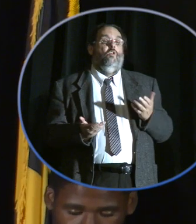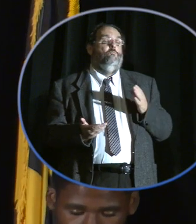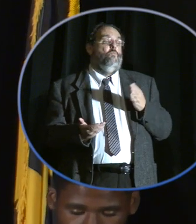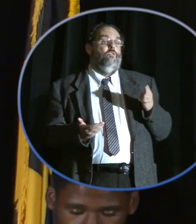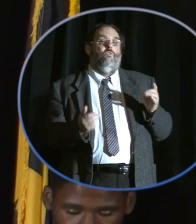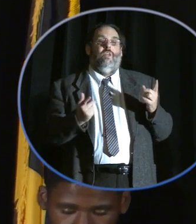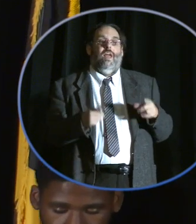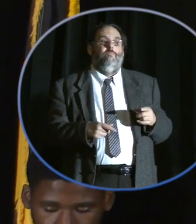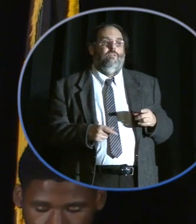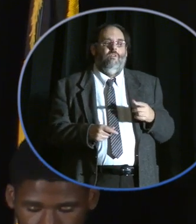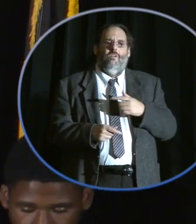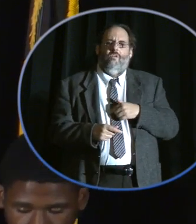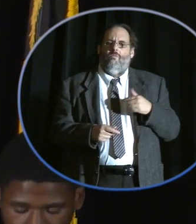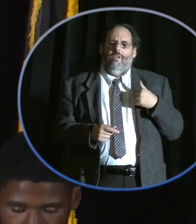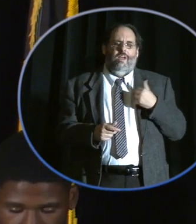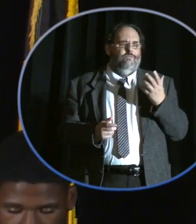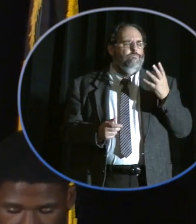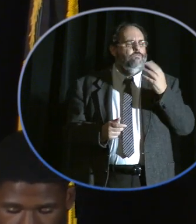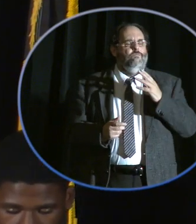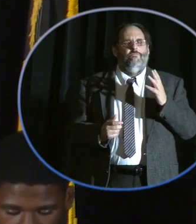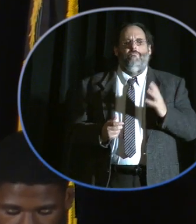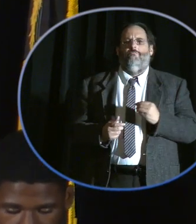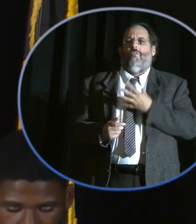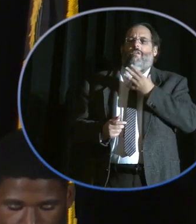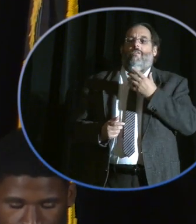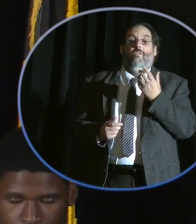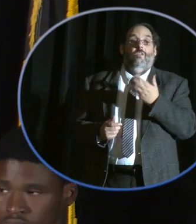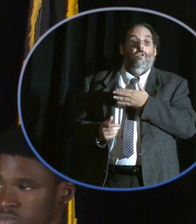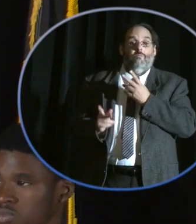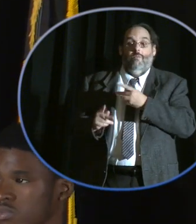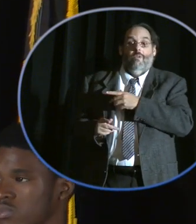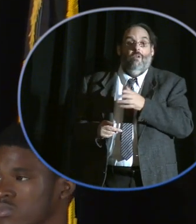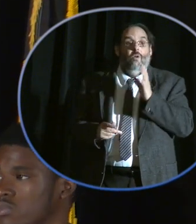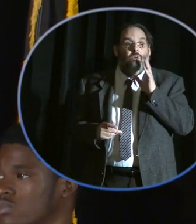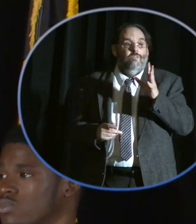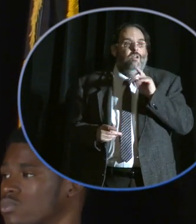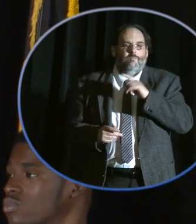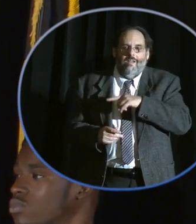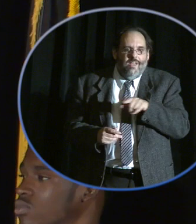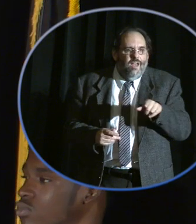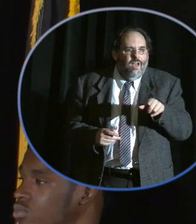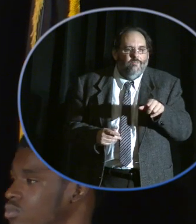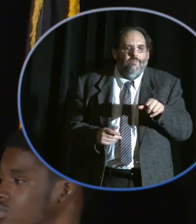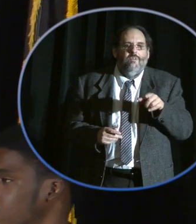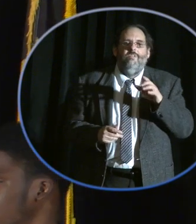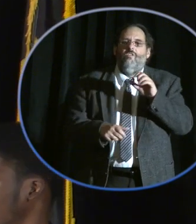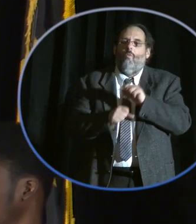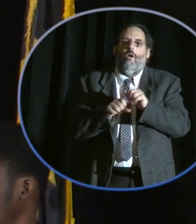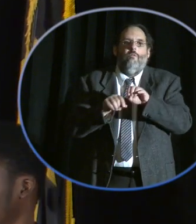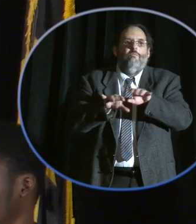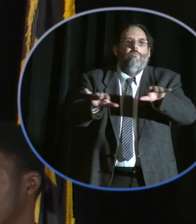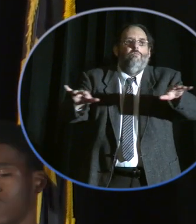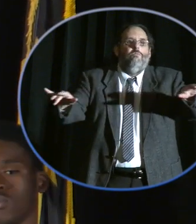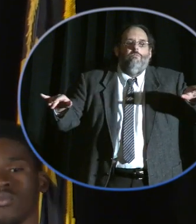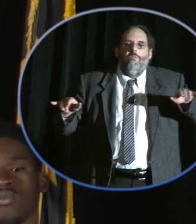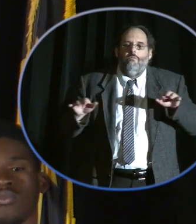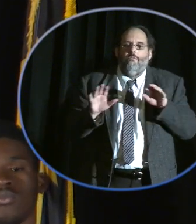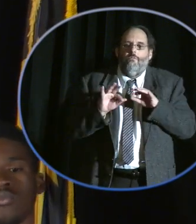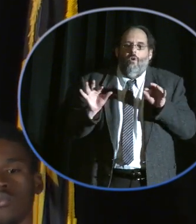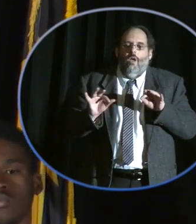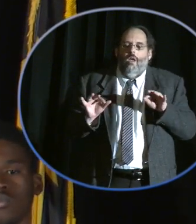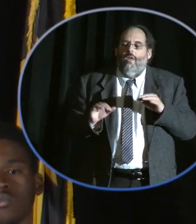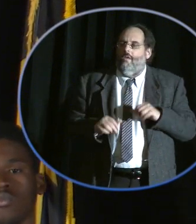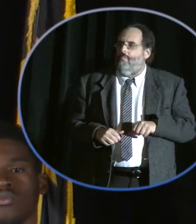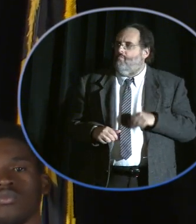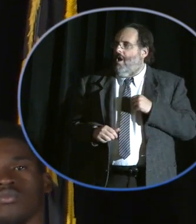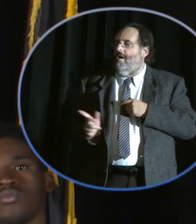done because of our beauty, grit, and grace. These young people are going to be the ones that are going to be talking about this work. And so again, I'm just so proud of them and so